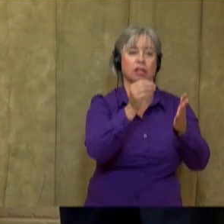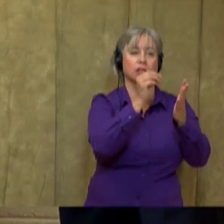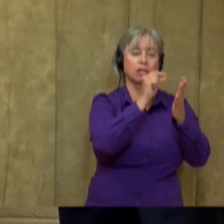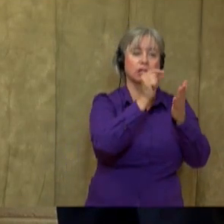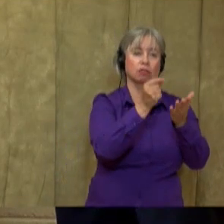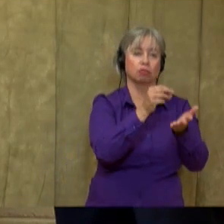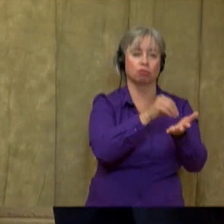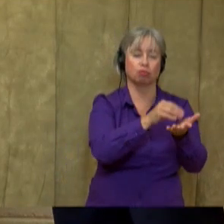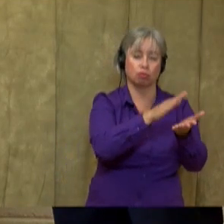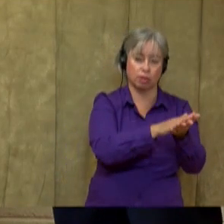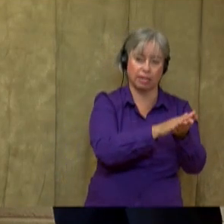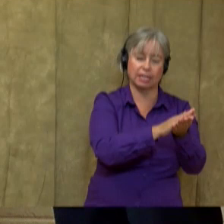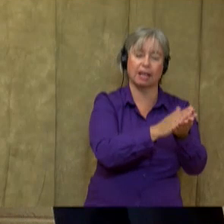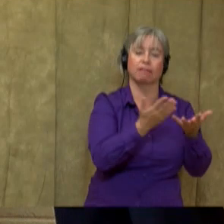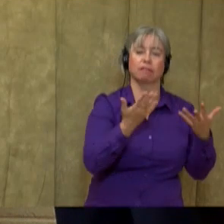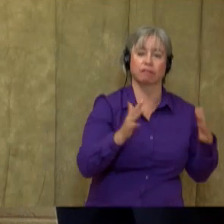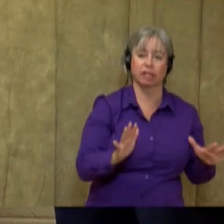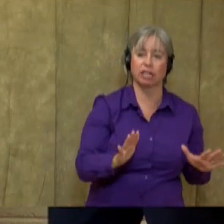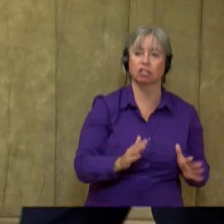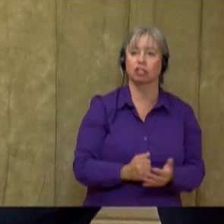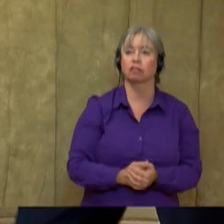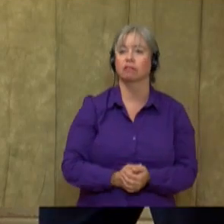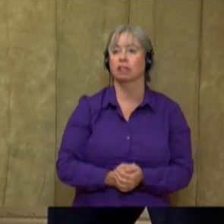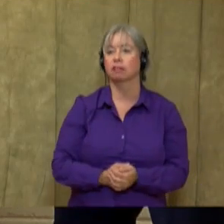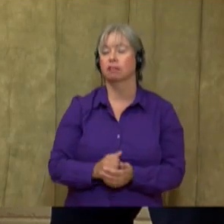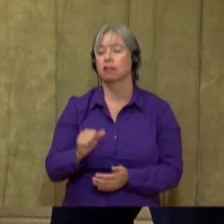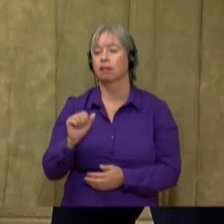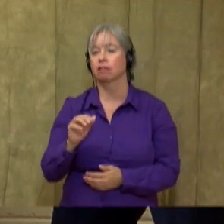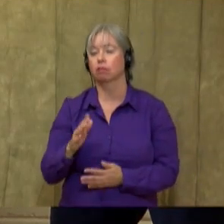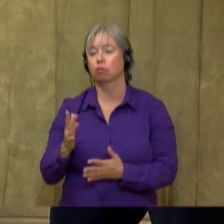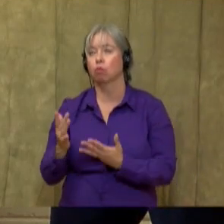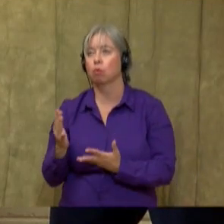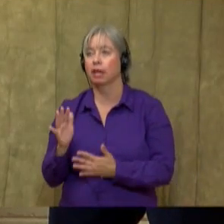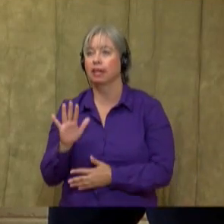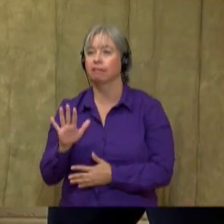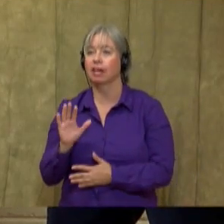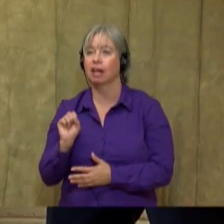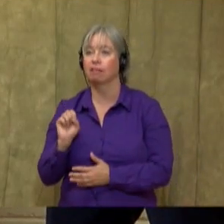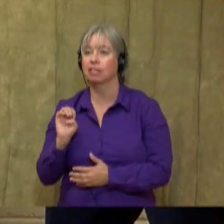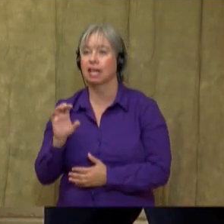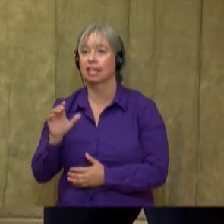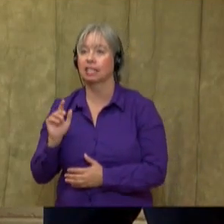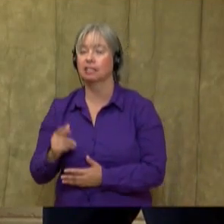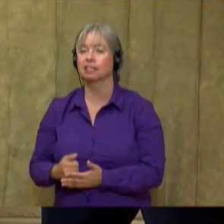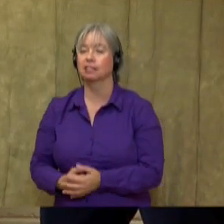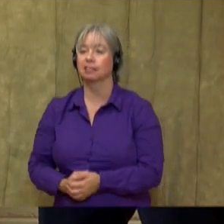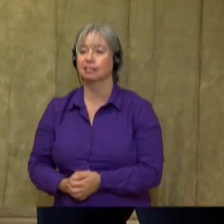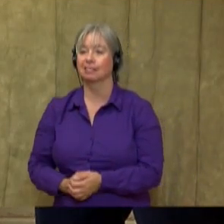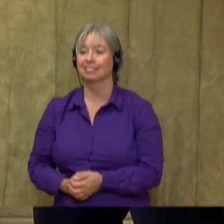back to that final problem in about 5 seconds or so.